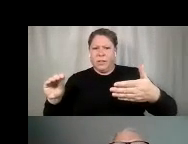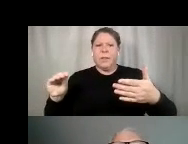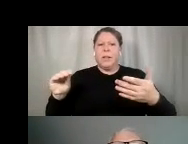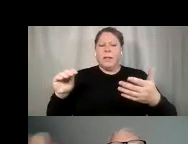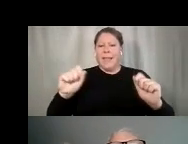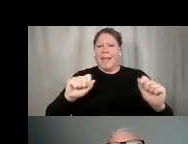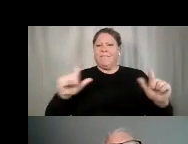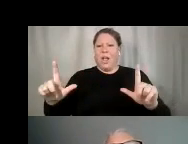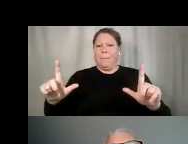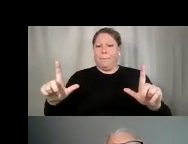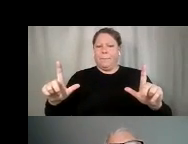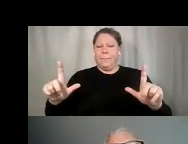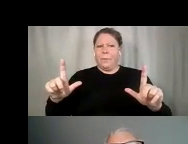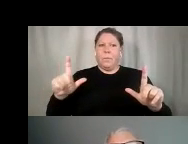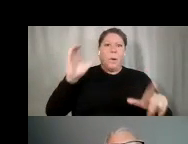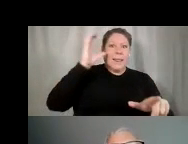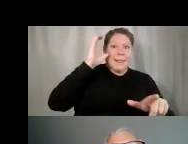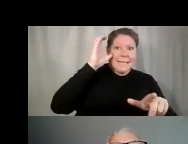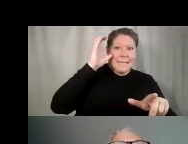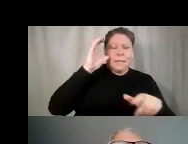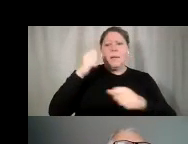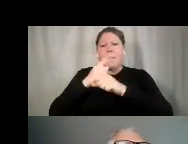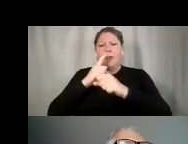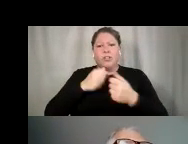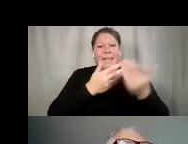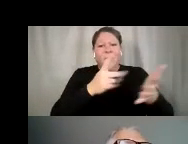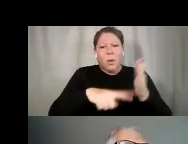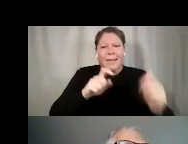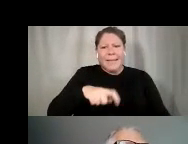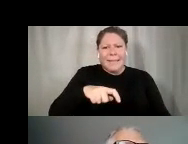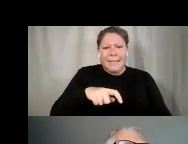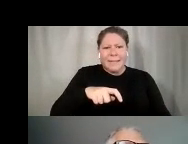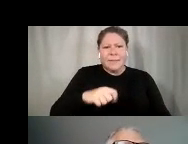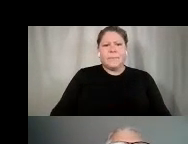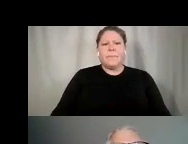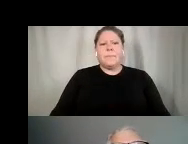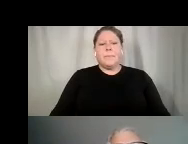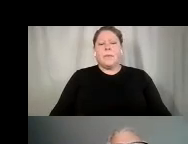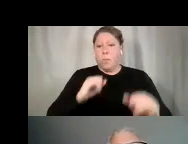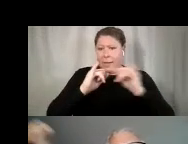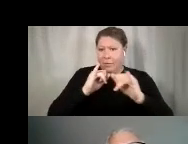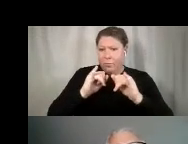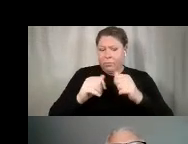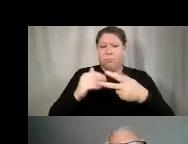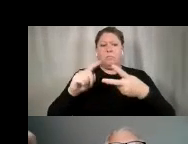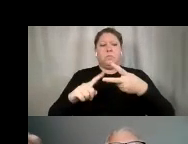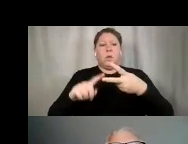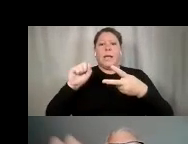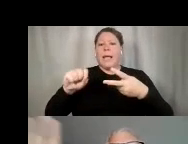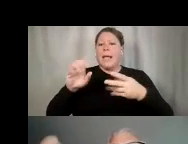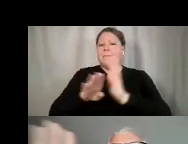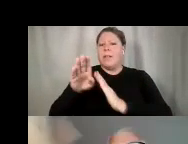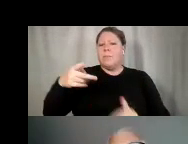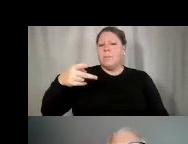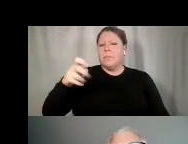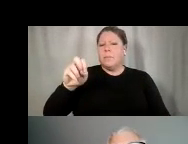we listen to people and get what they need. We can also develop personas, which are representations of people that may